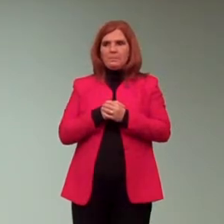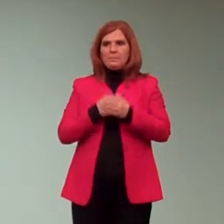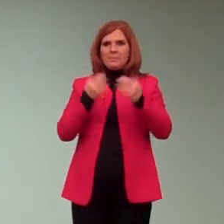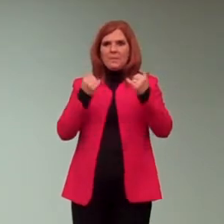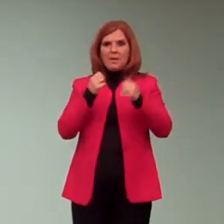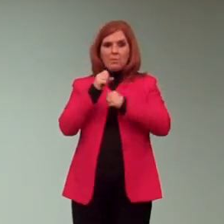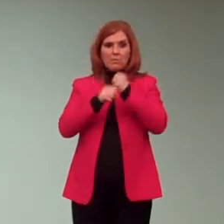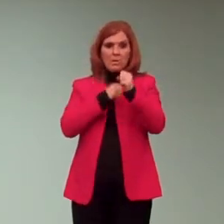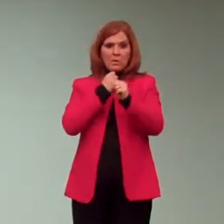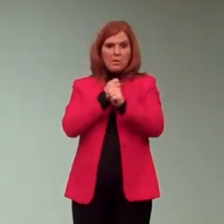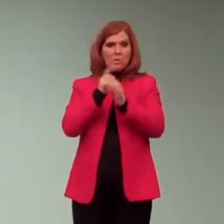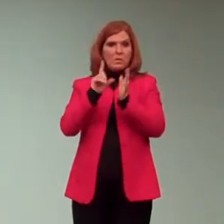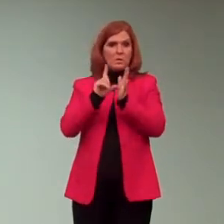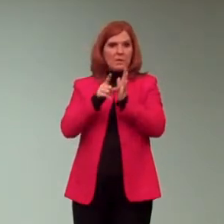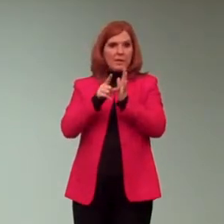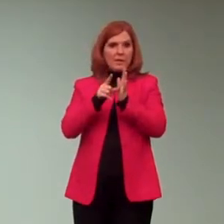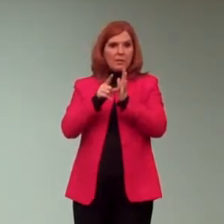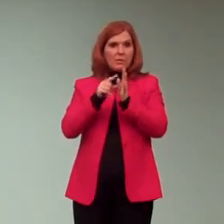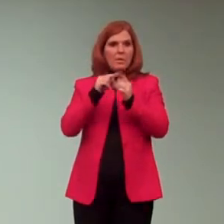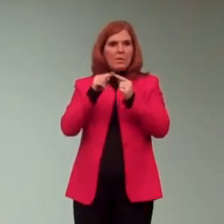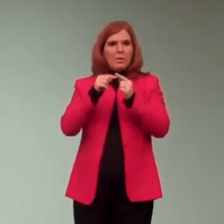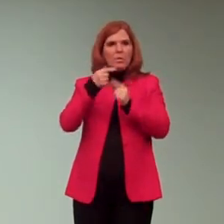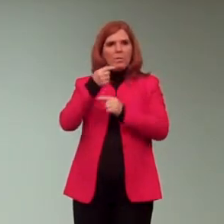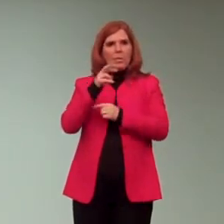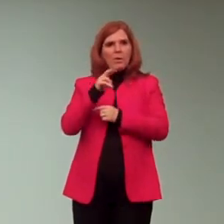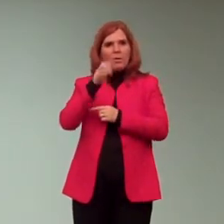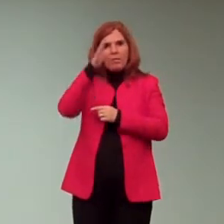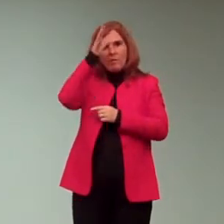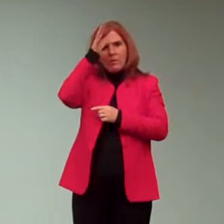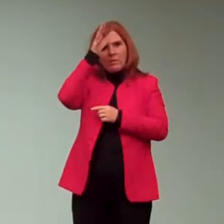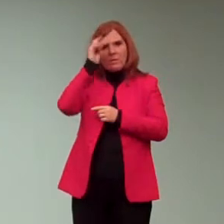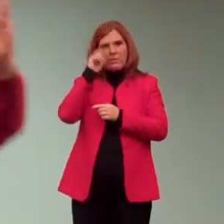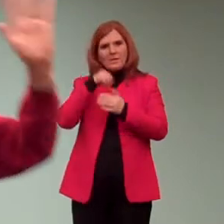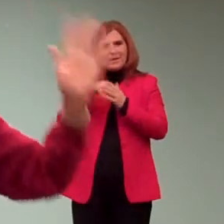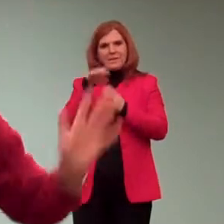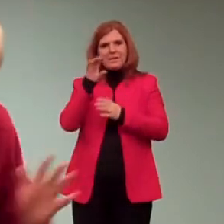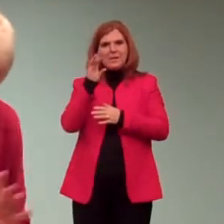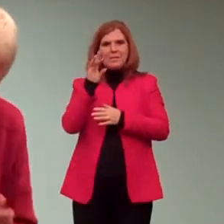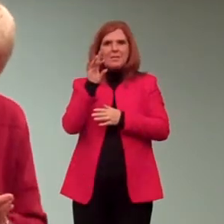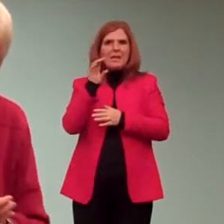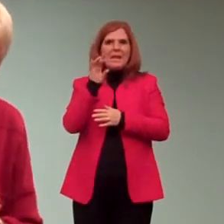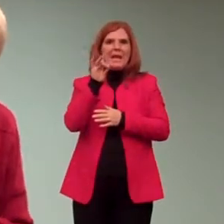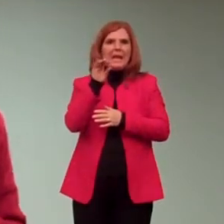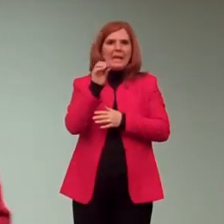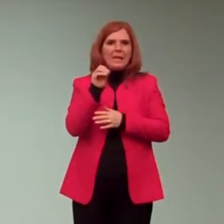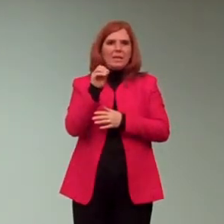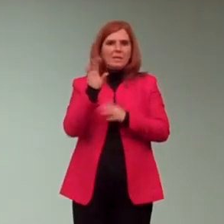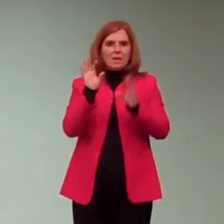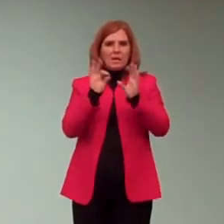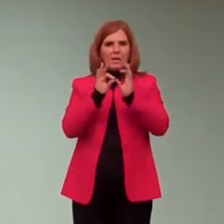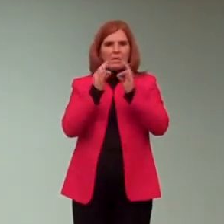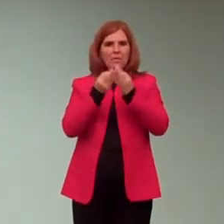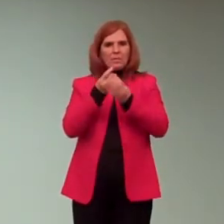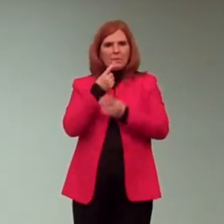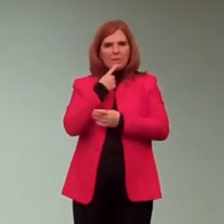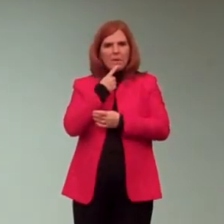Now, years later, when my grandfather was in his 80s, family said,